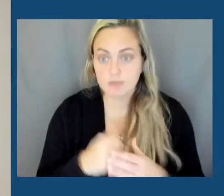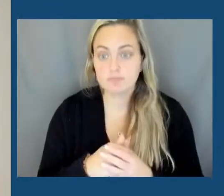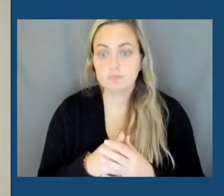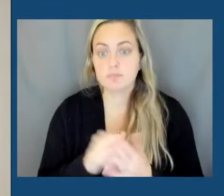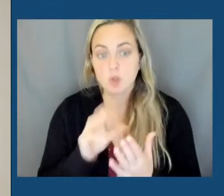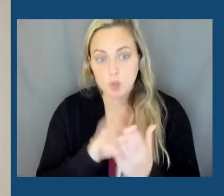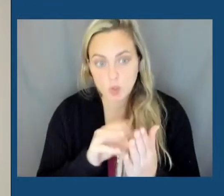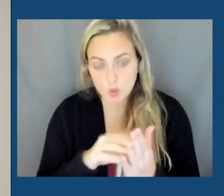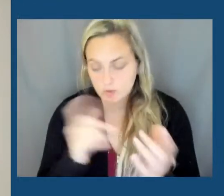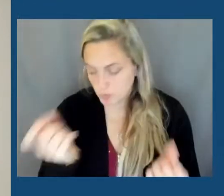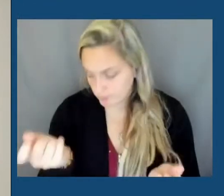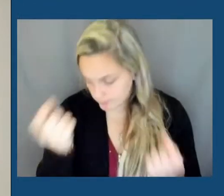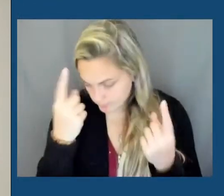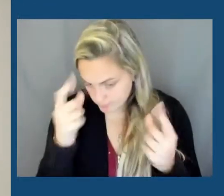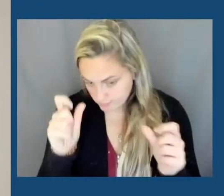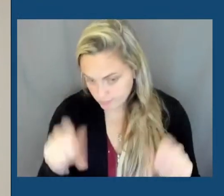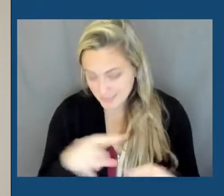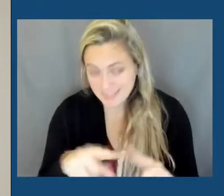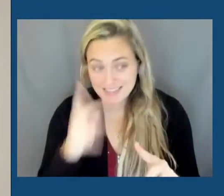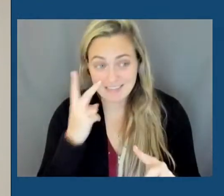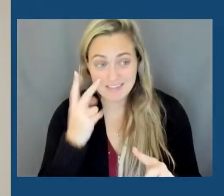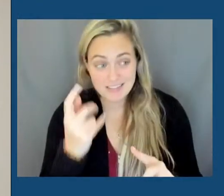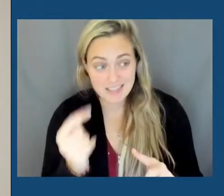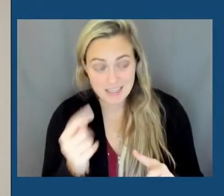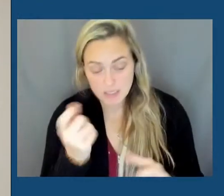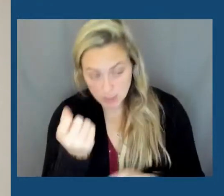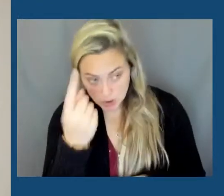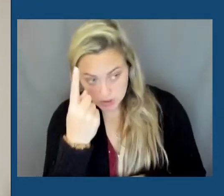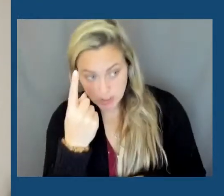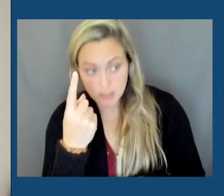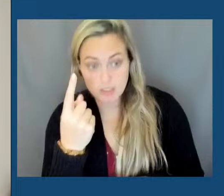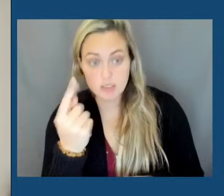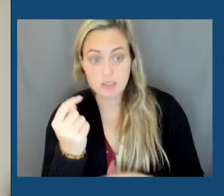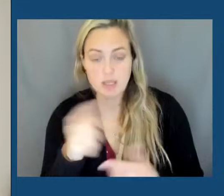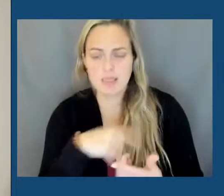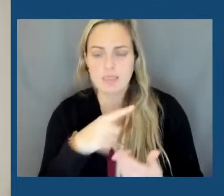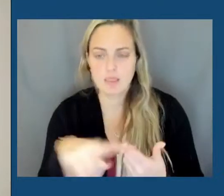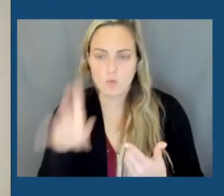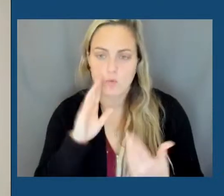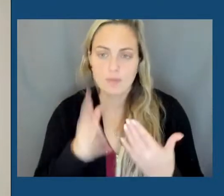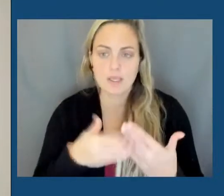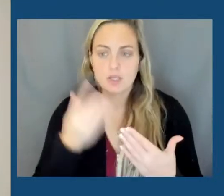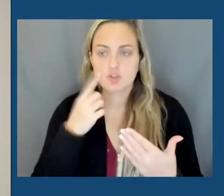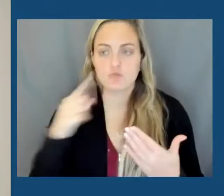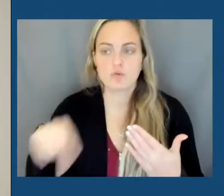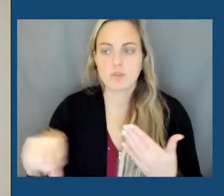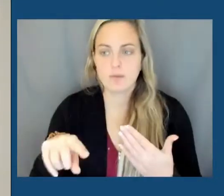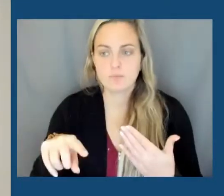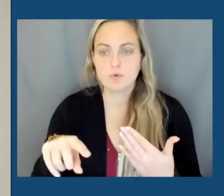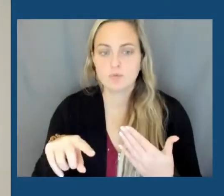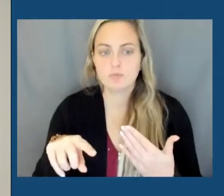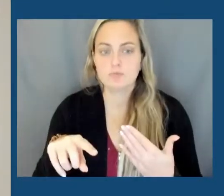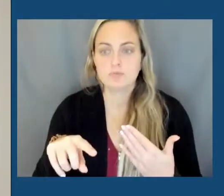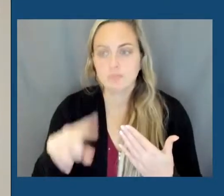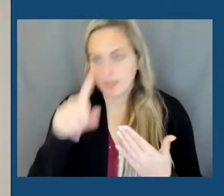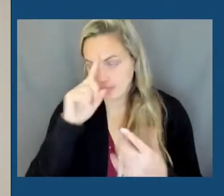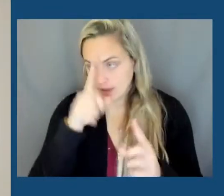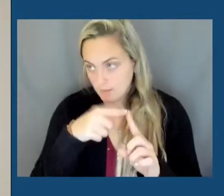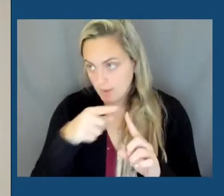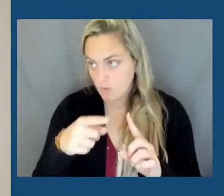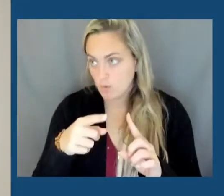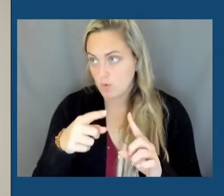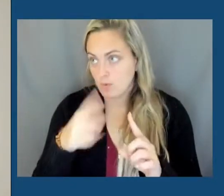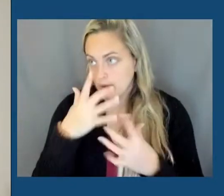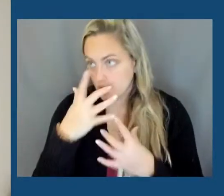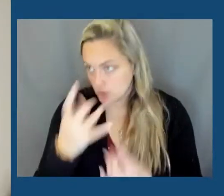that they understand. Because if they can see it and they can understand it, it's going to be much easier for them to then think about being interested